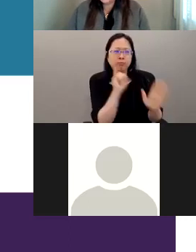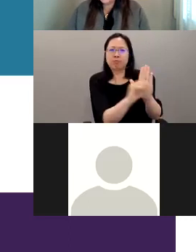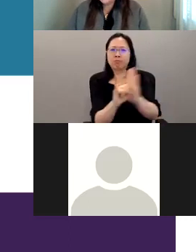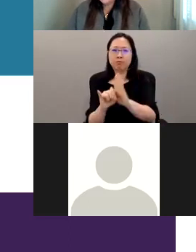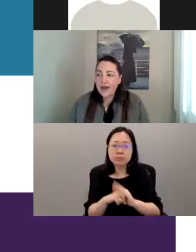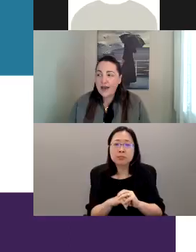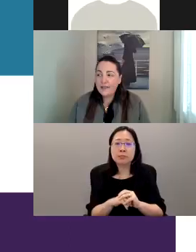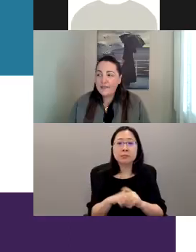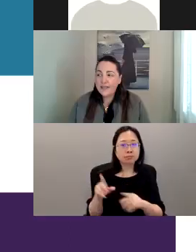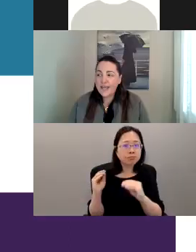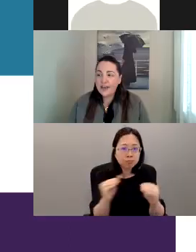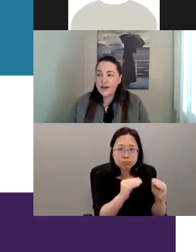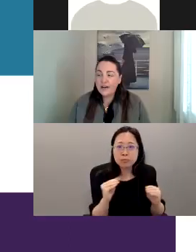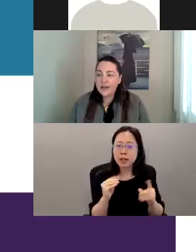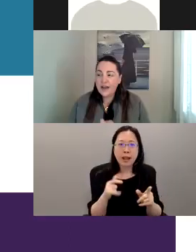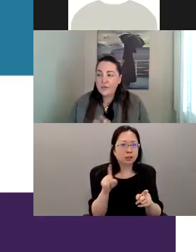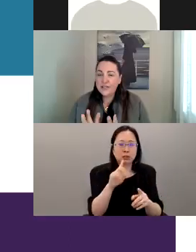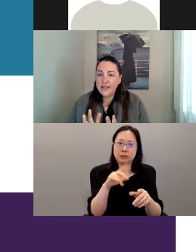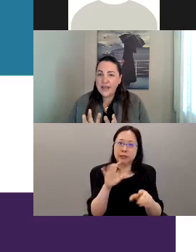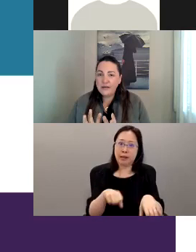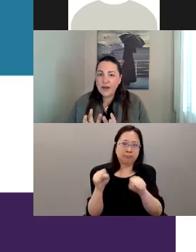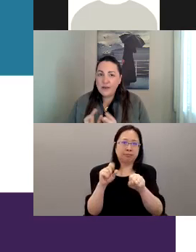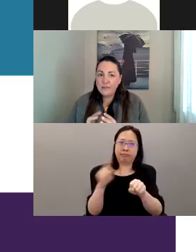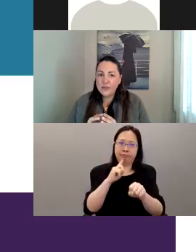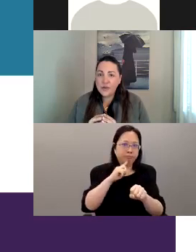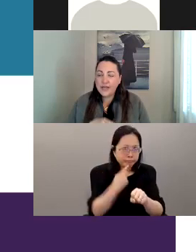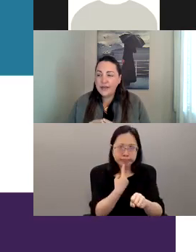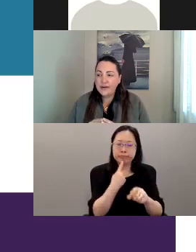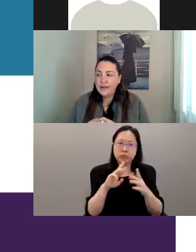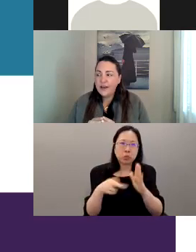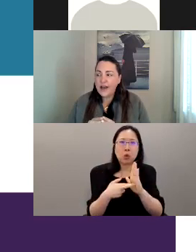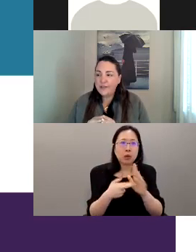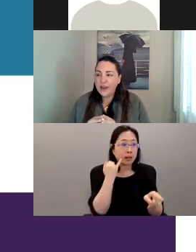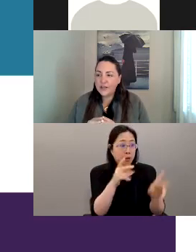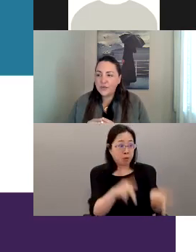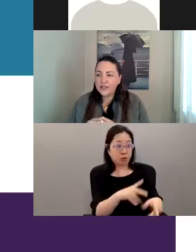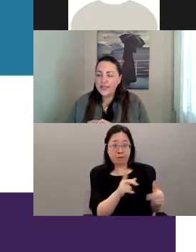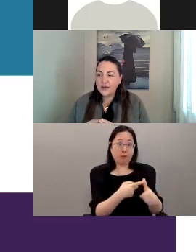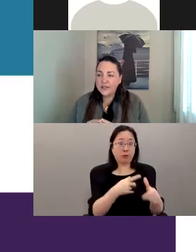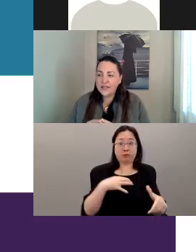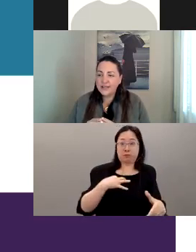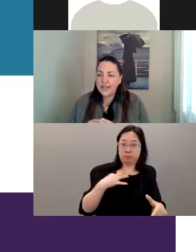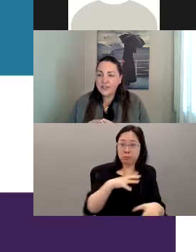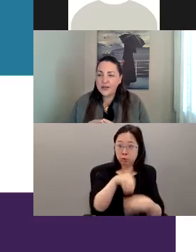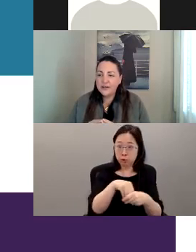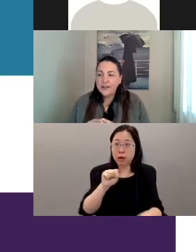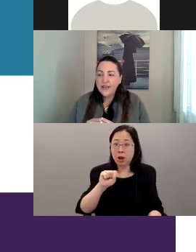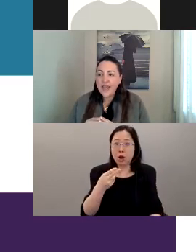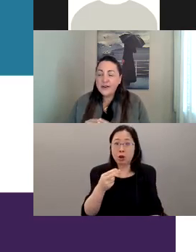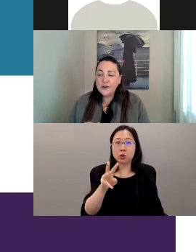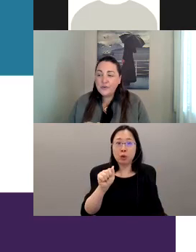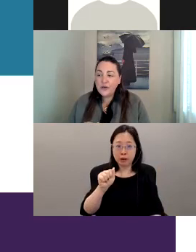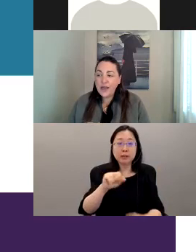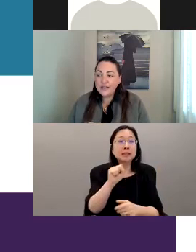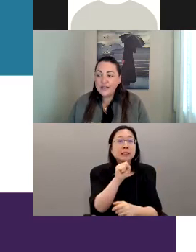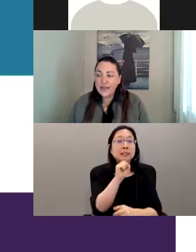every person that they take on once they join in at the Oshawa Seniors Center.